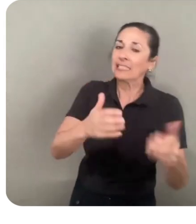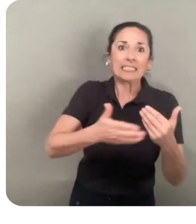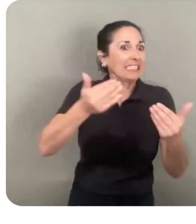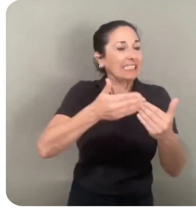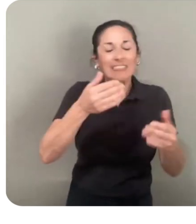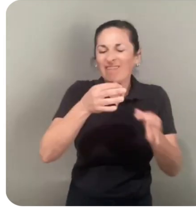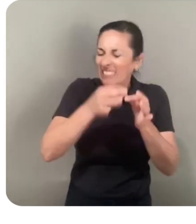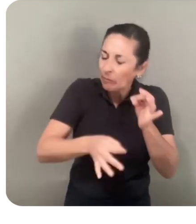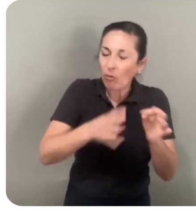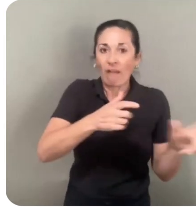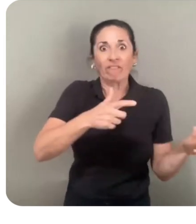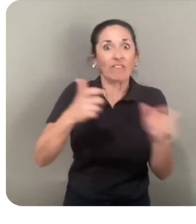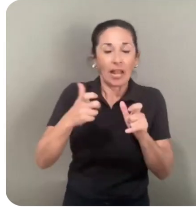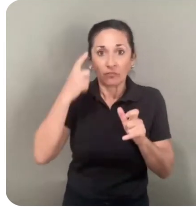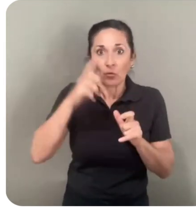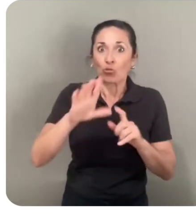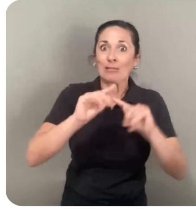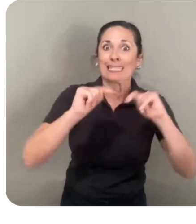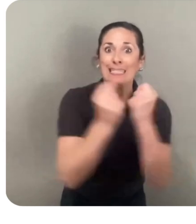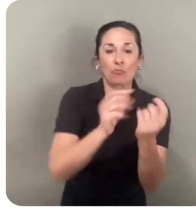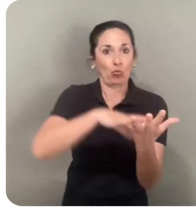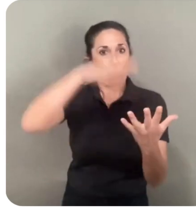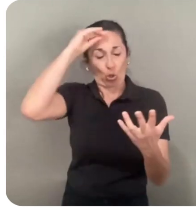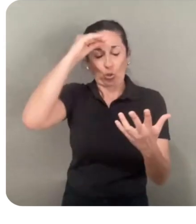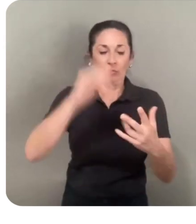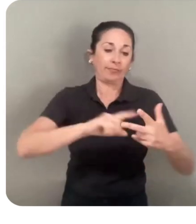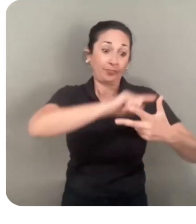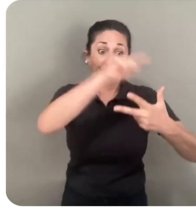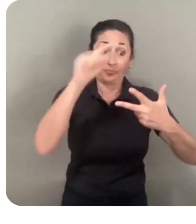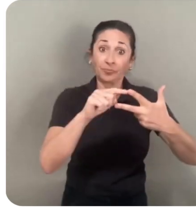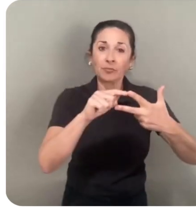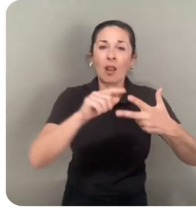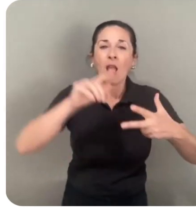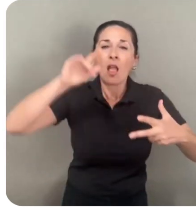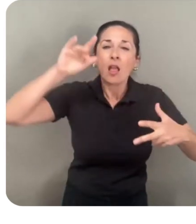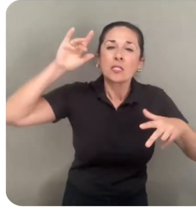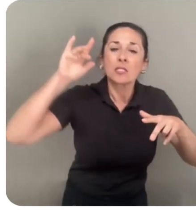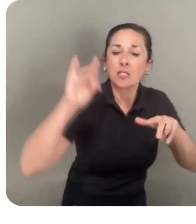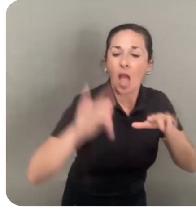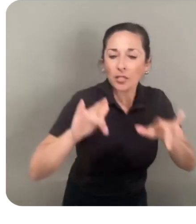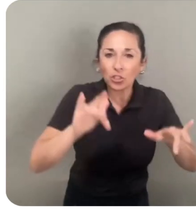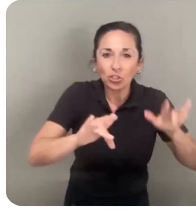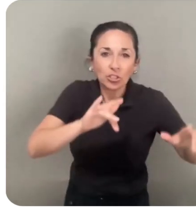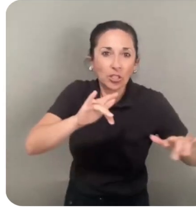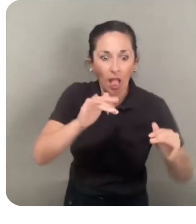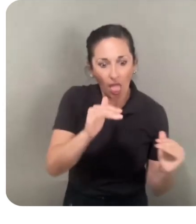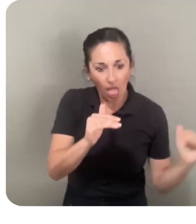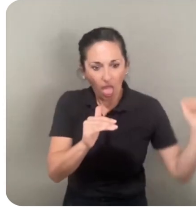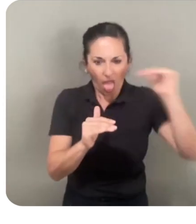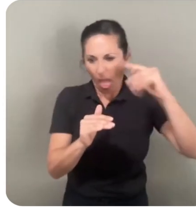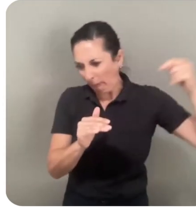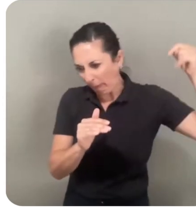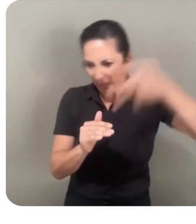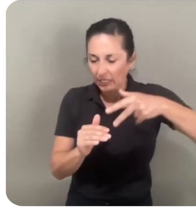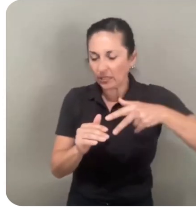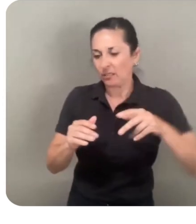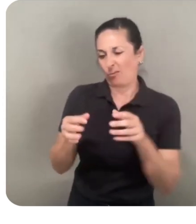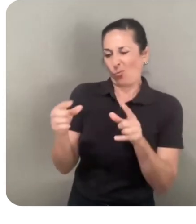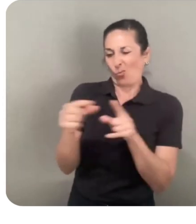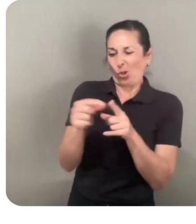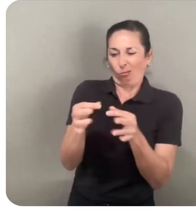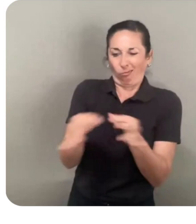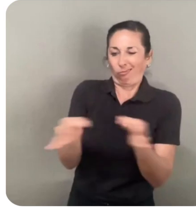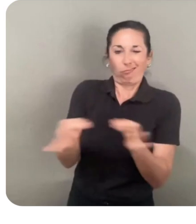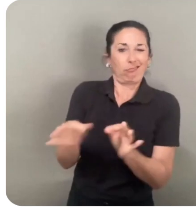your team to learn. The second, touch is greater than text. This removes